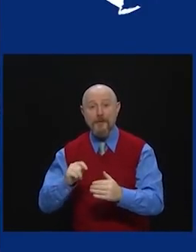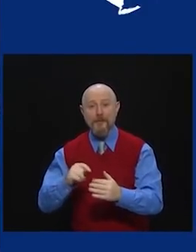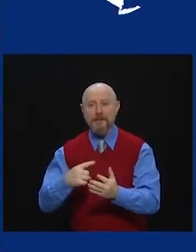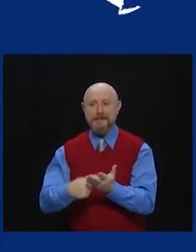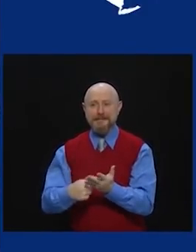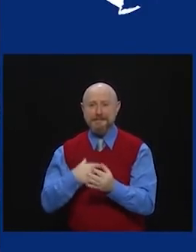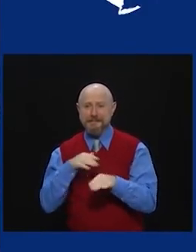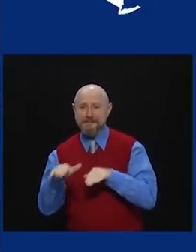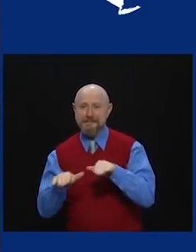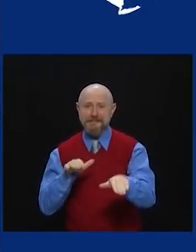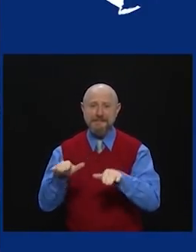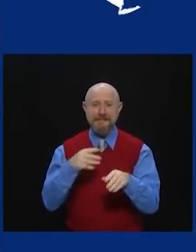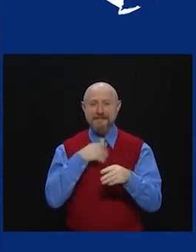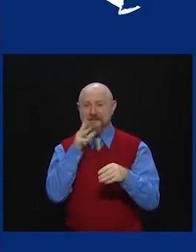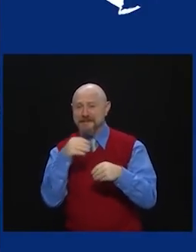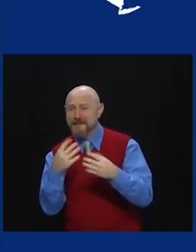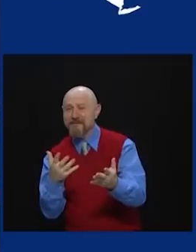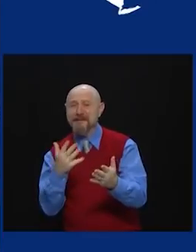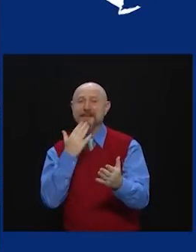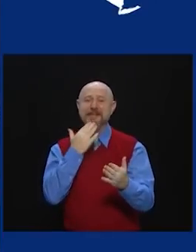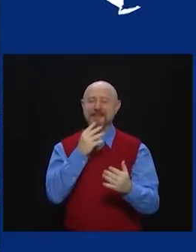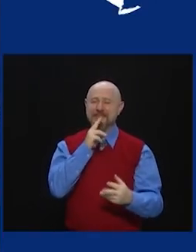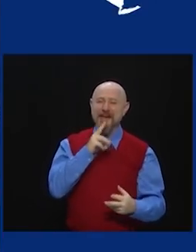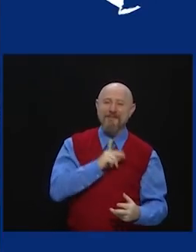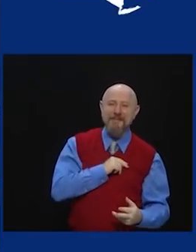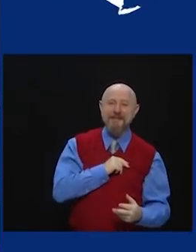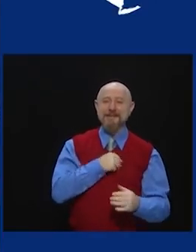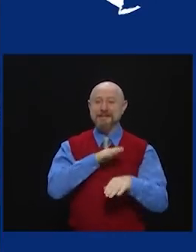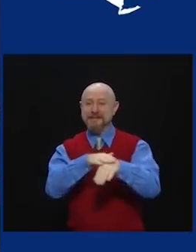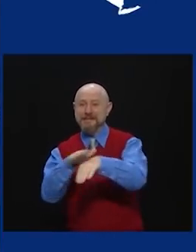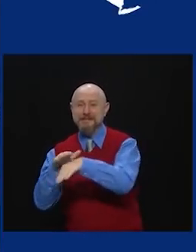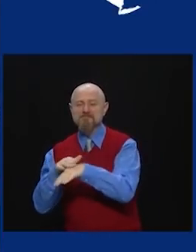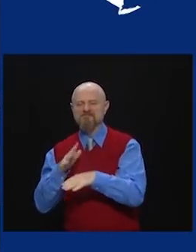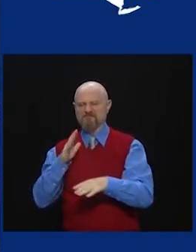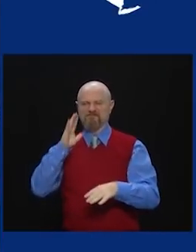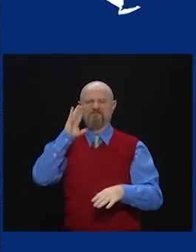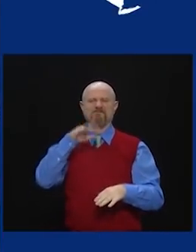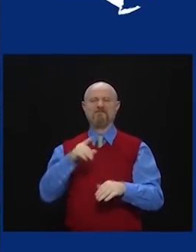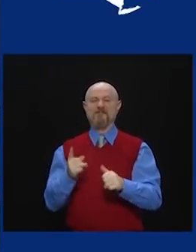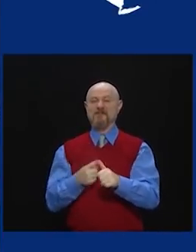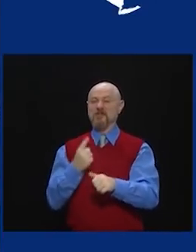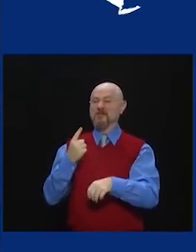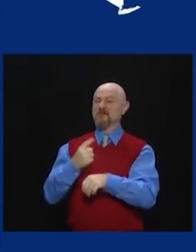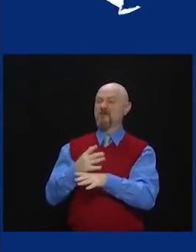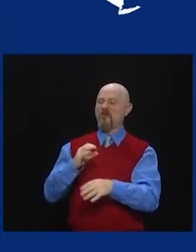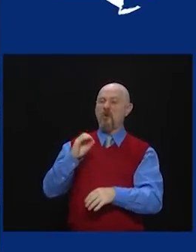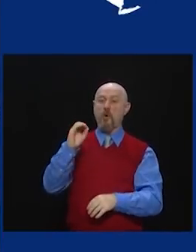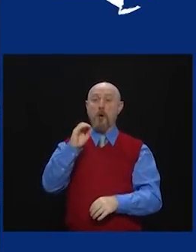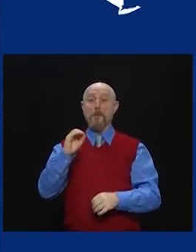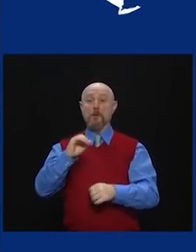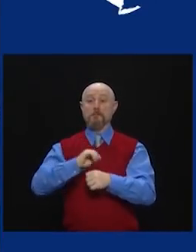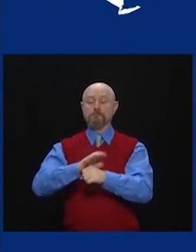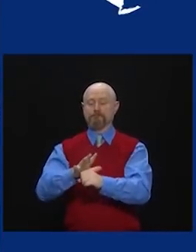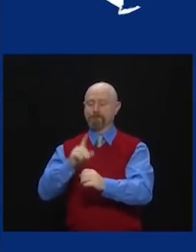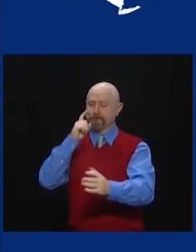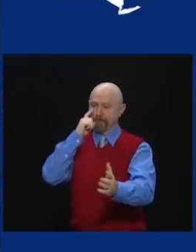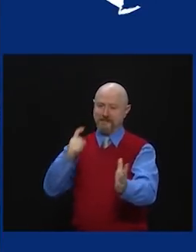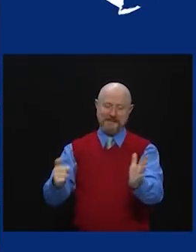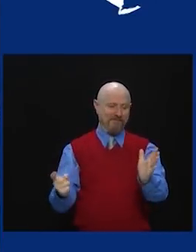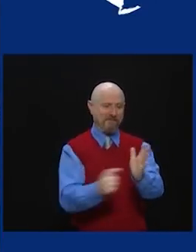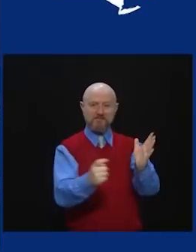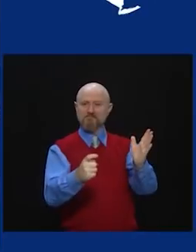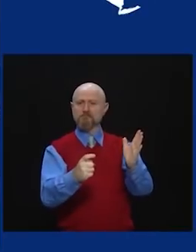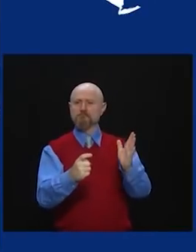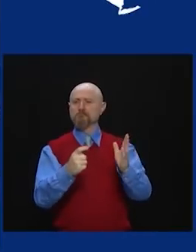how on the very first day that Omicron was identified by the World Health Organization on